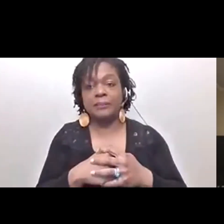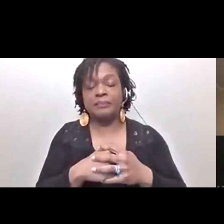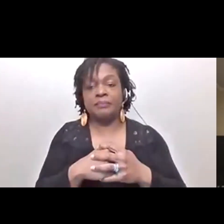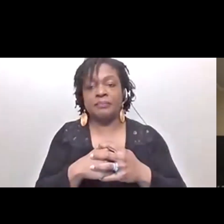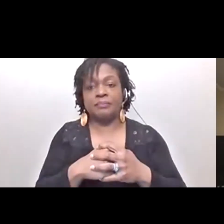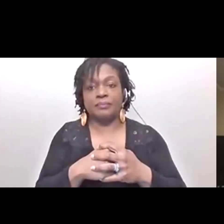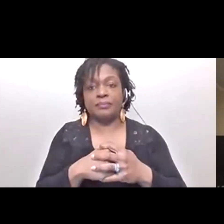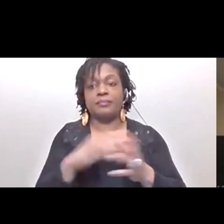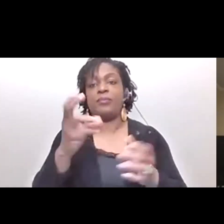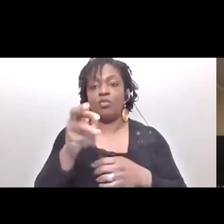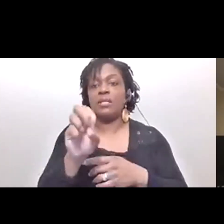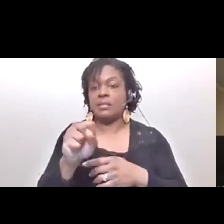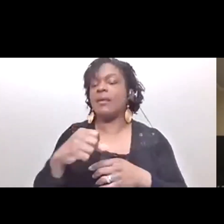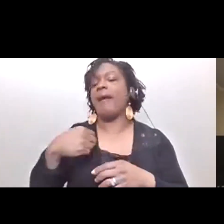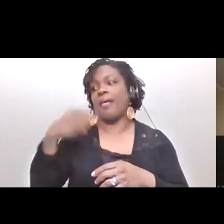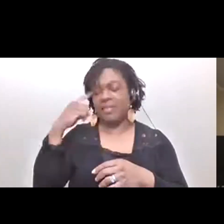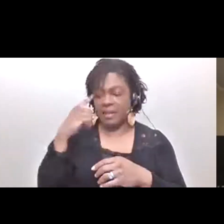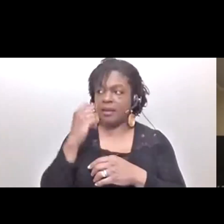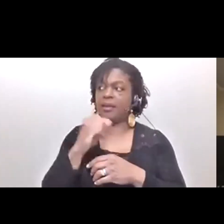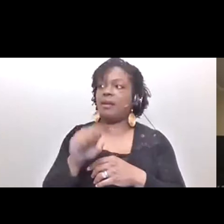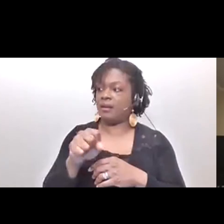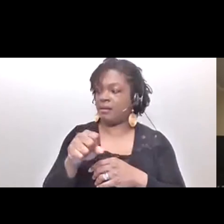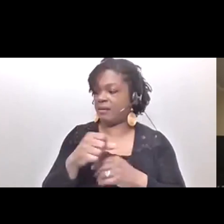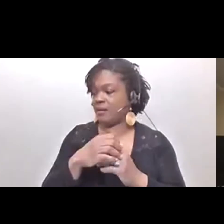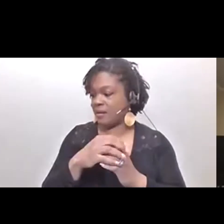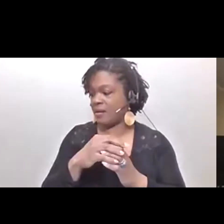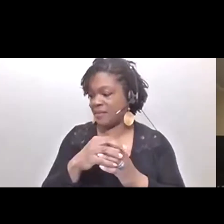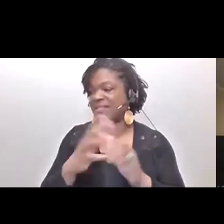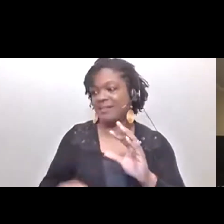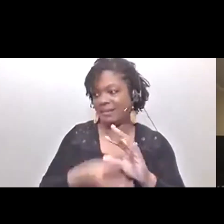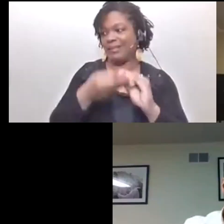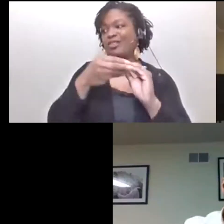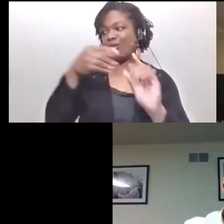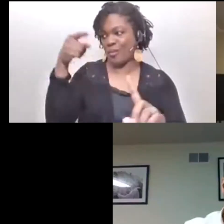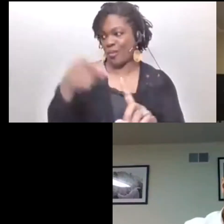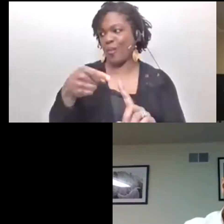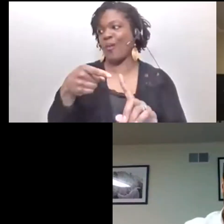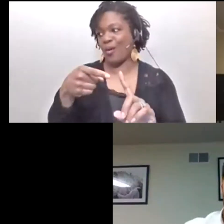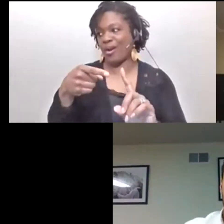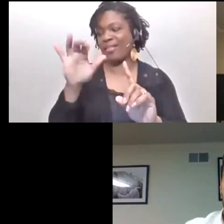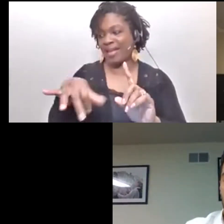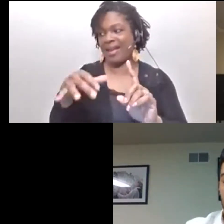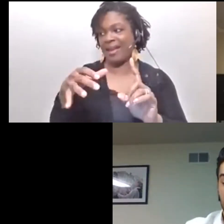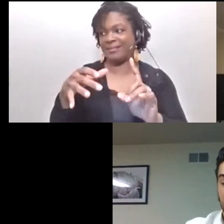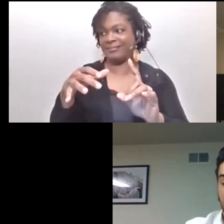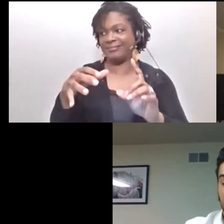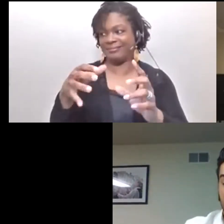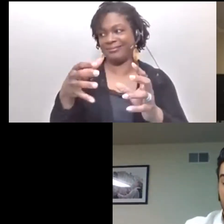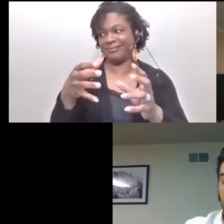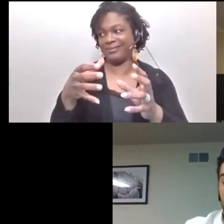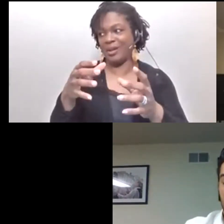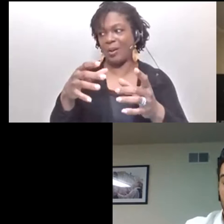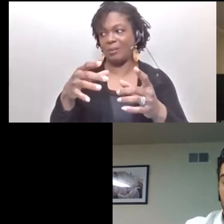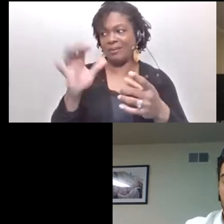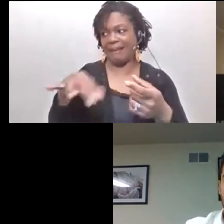kind of divide, our thought that this particular proposal continues to kind of divide people up. And I know there's